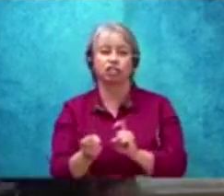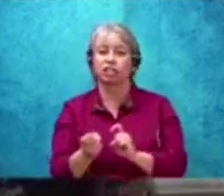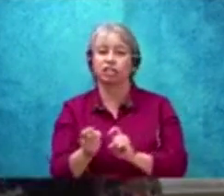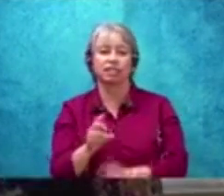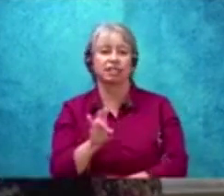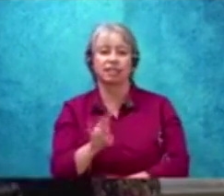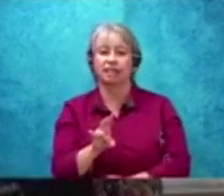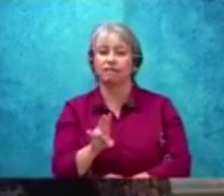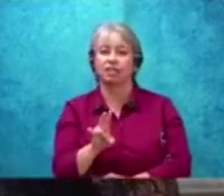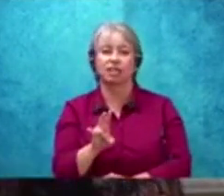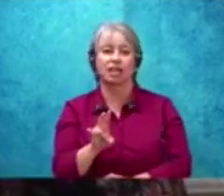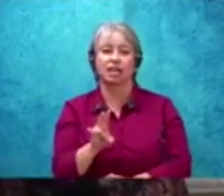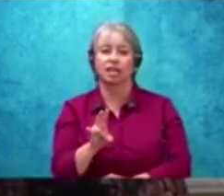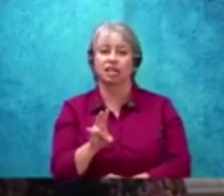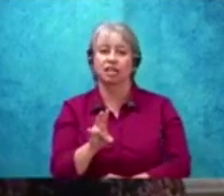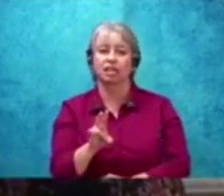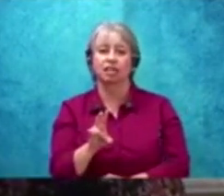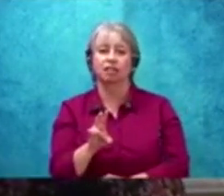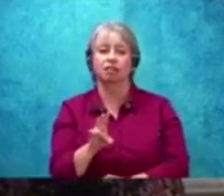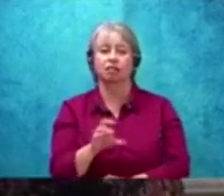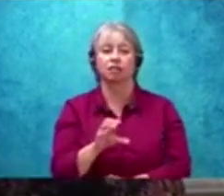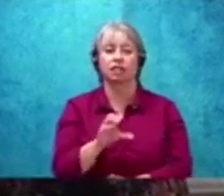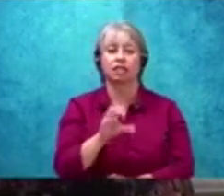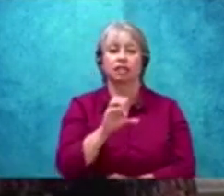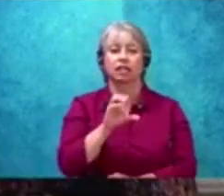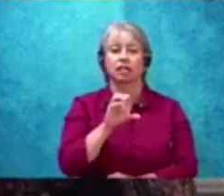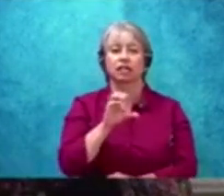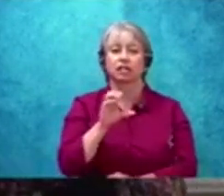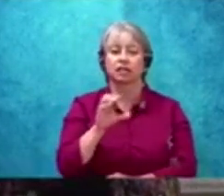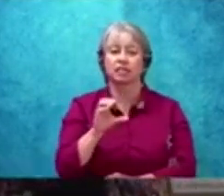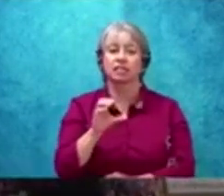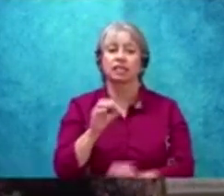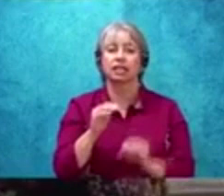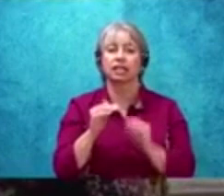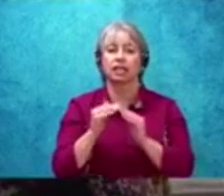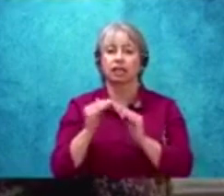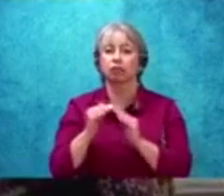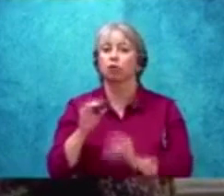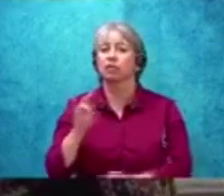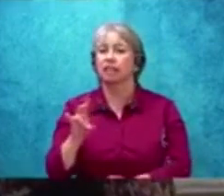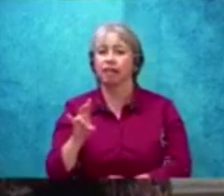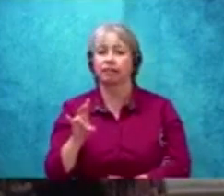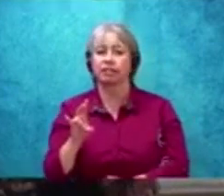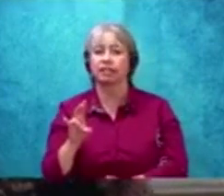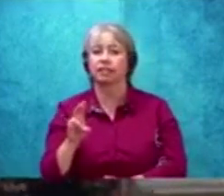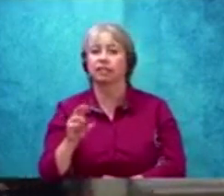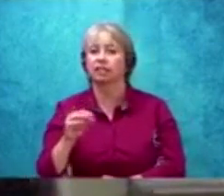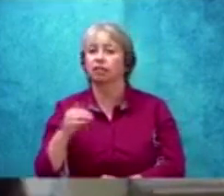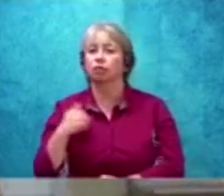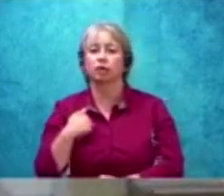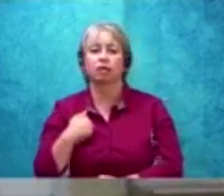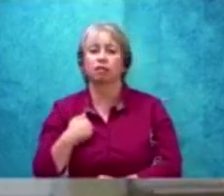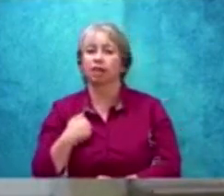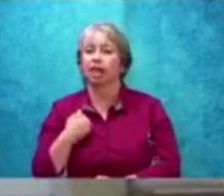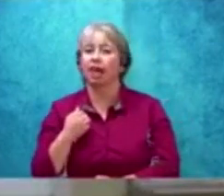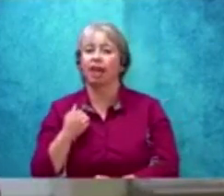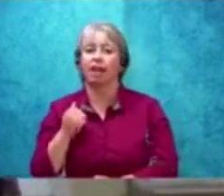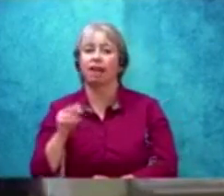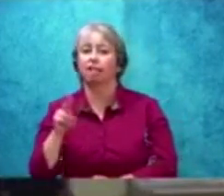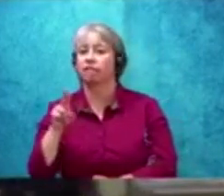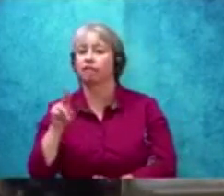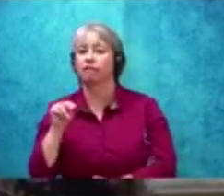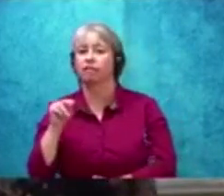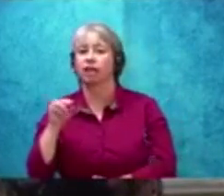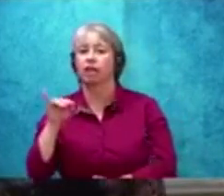7. So C is 7. And on this one, we don't have any units. This was on the coordinate